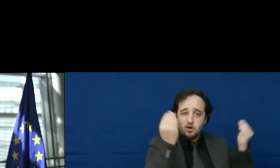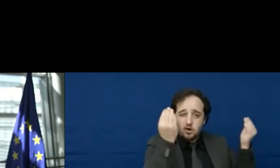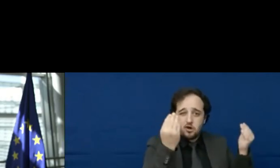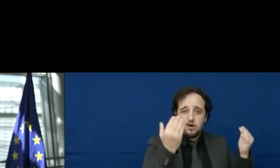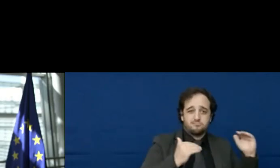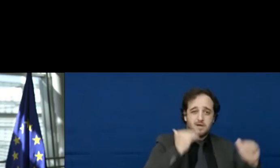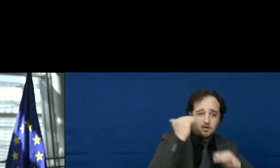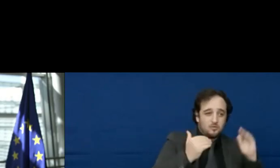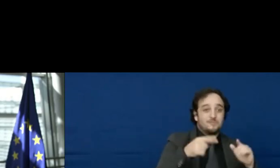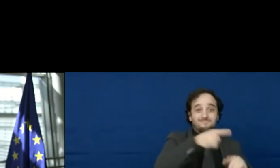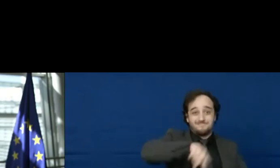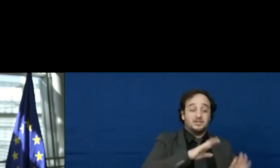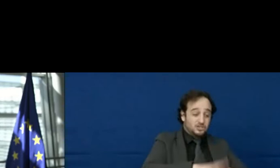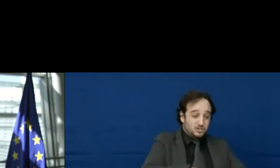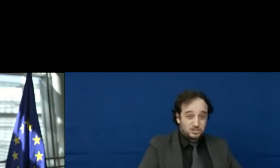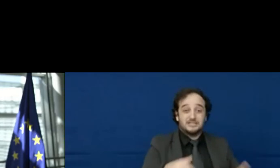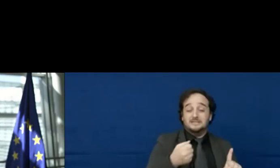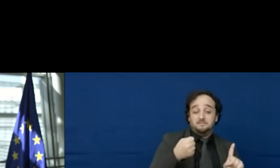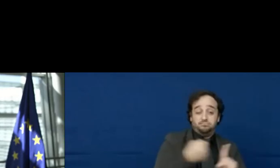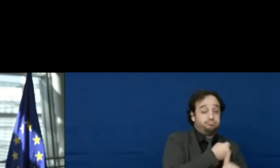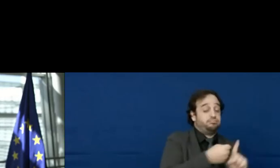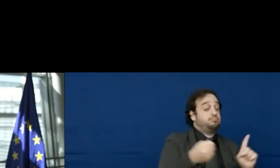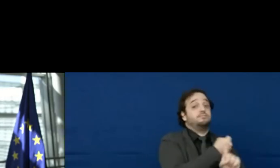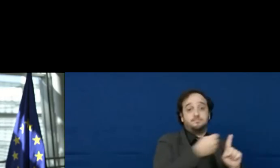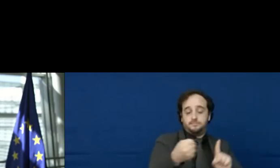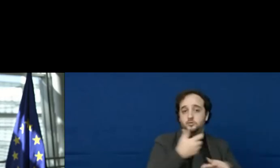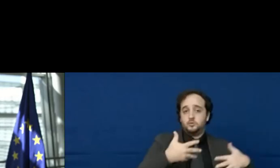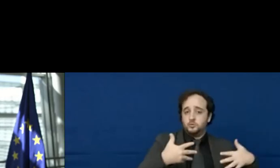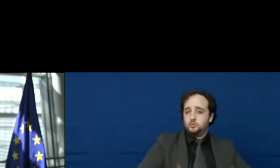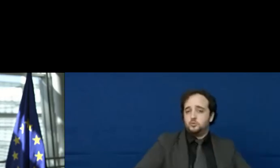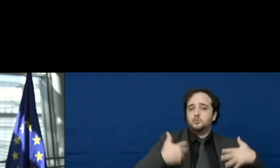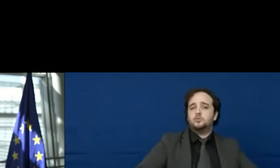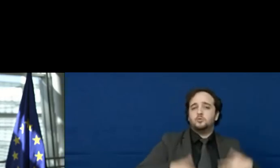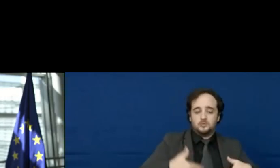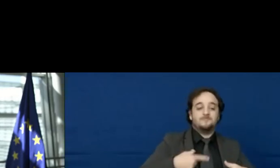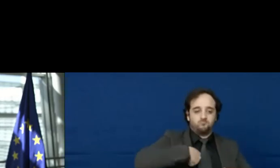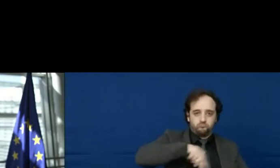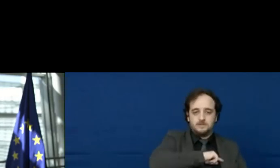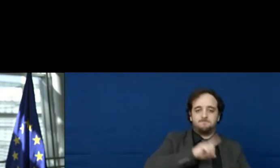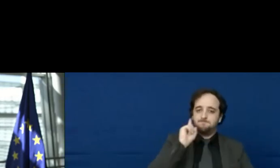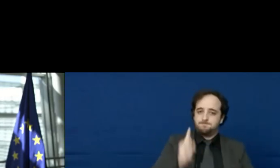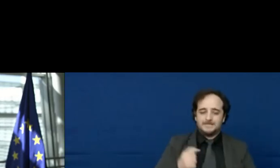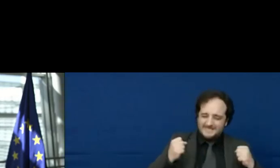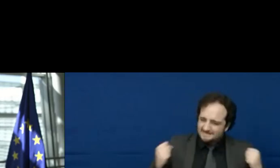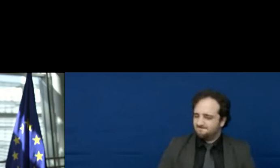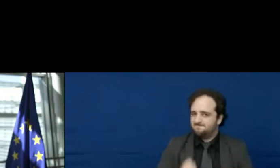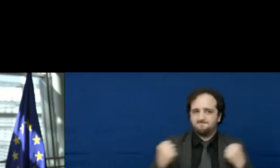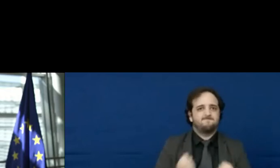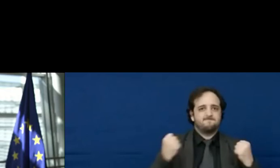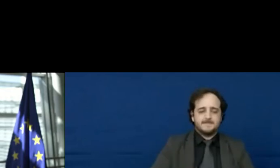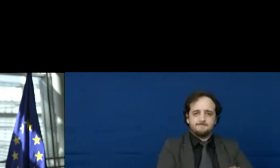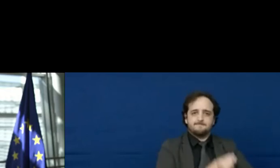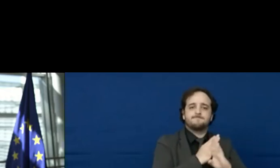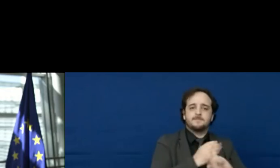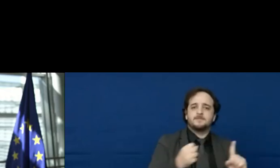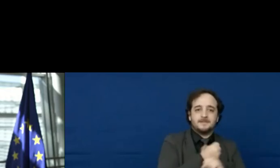Coalition of the Generation Equality Forum. With strong multilateral action, we can put a stop